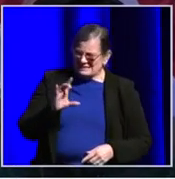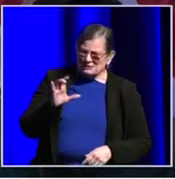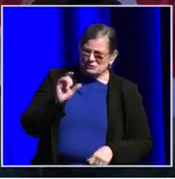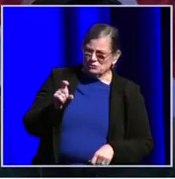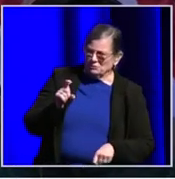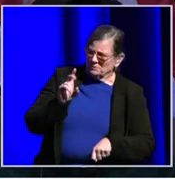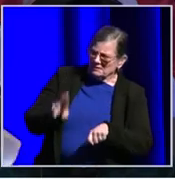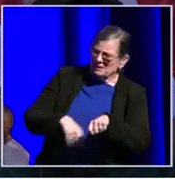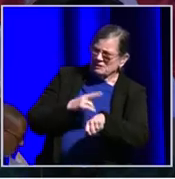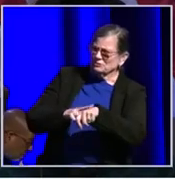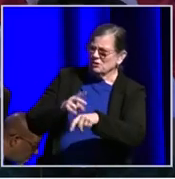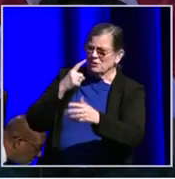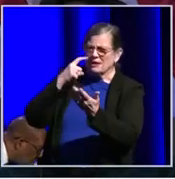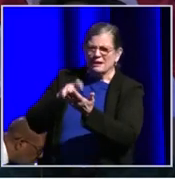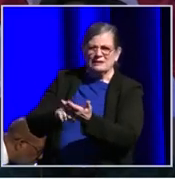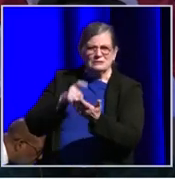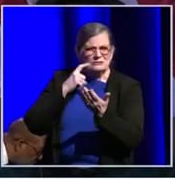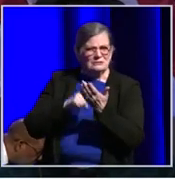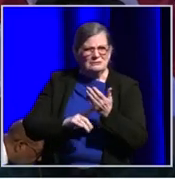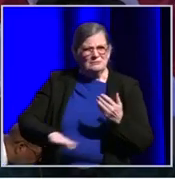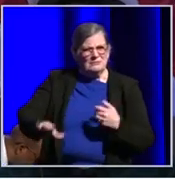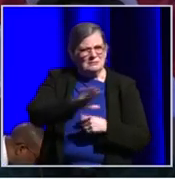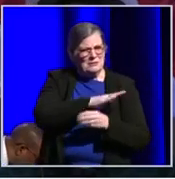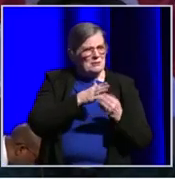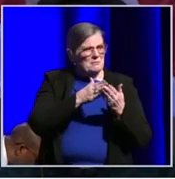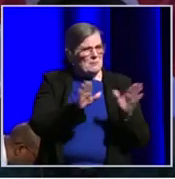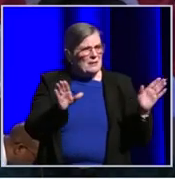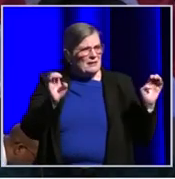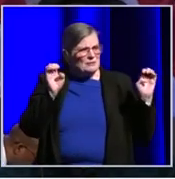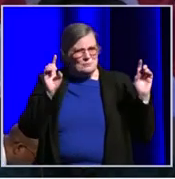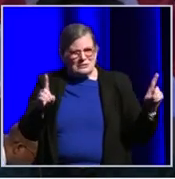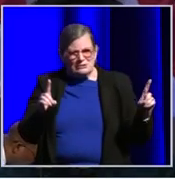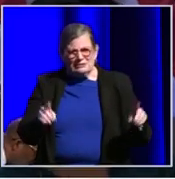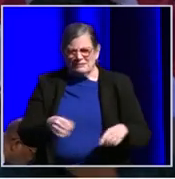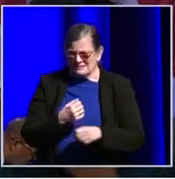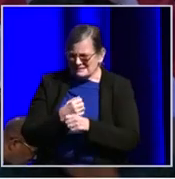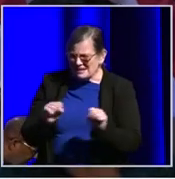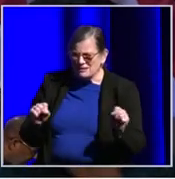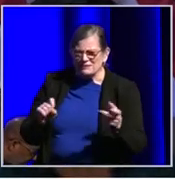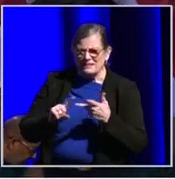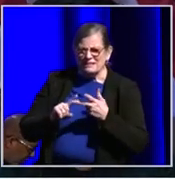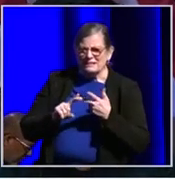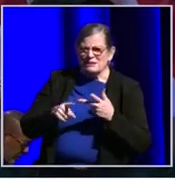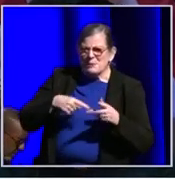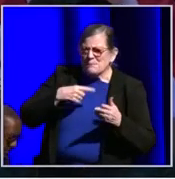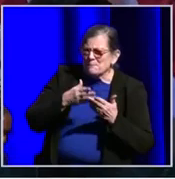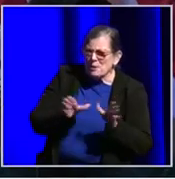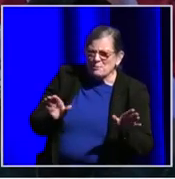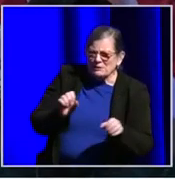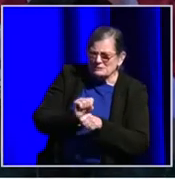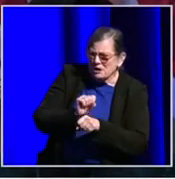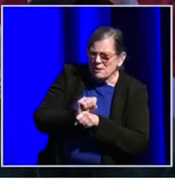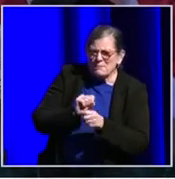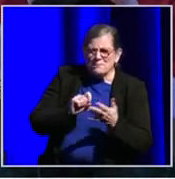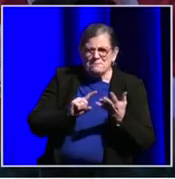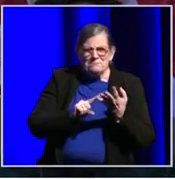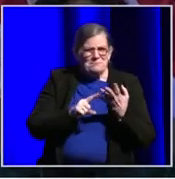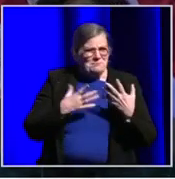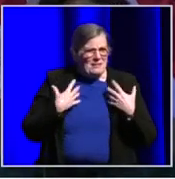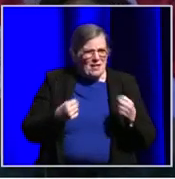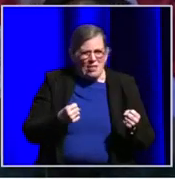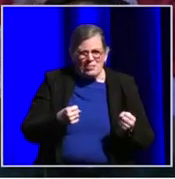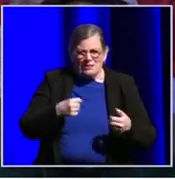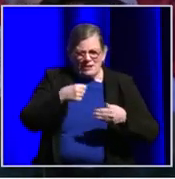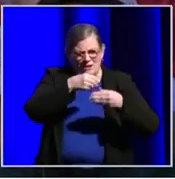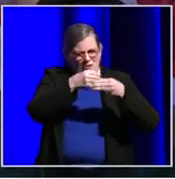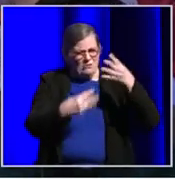service delivery in public education, public safety, public works, and public health. Thank you for the